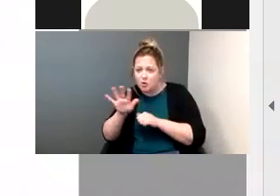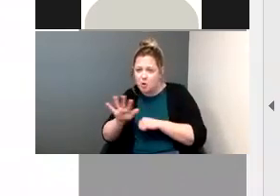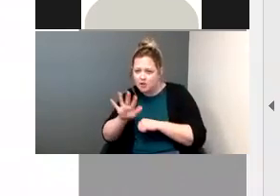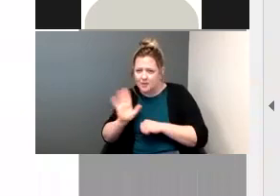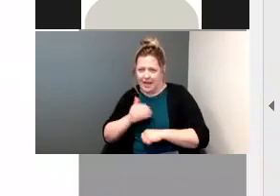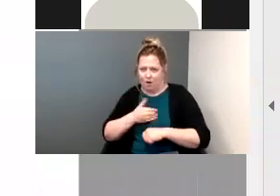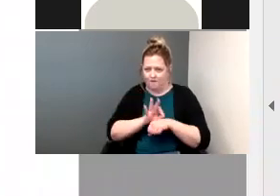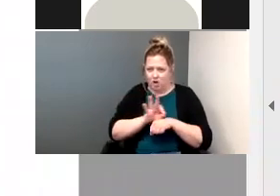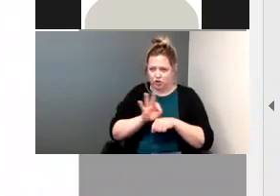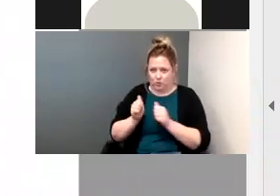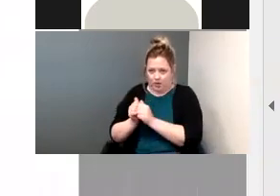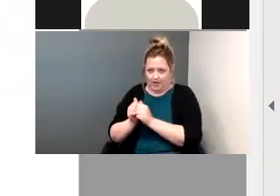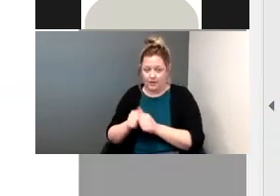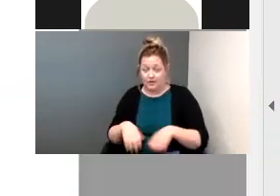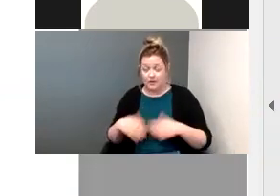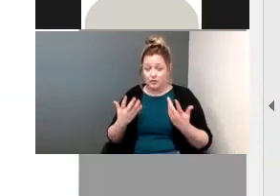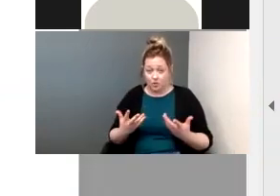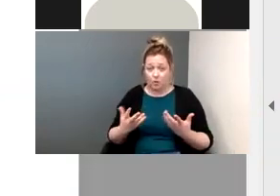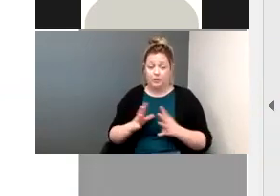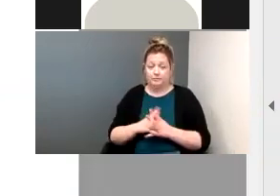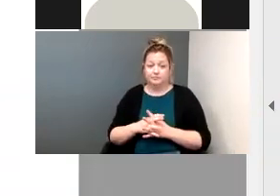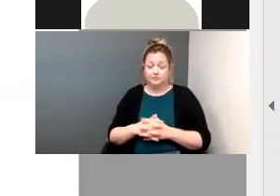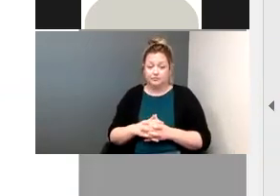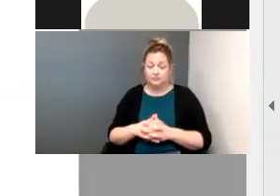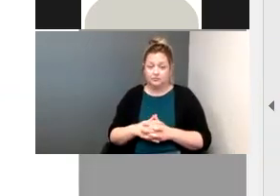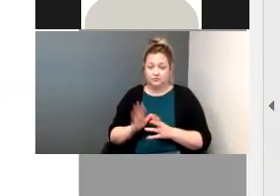f of n, there exists this